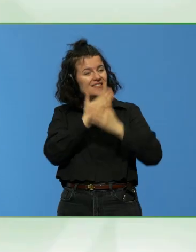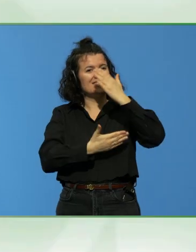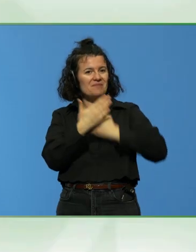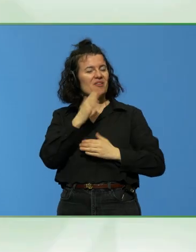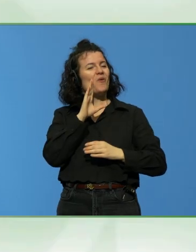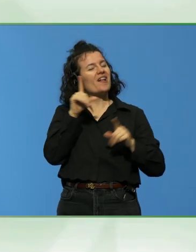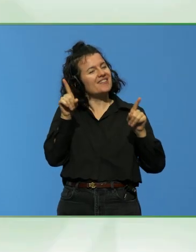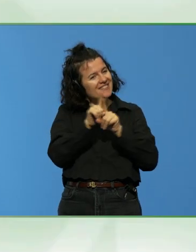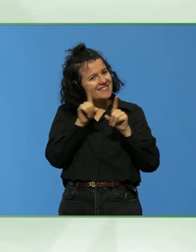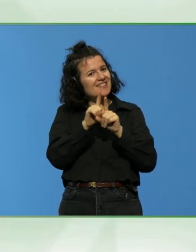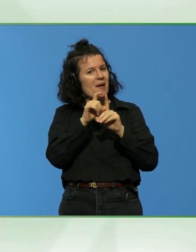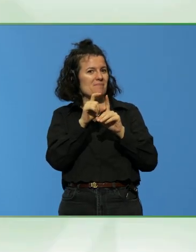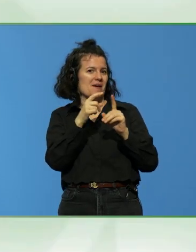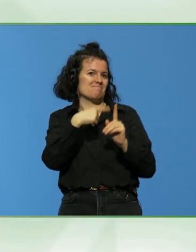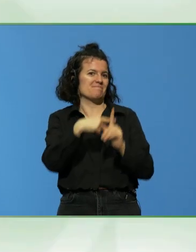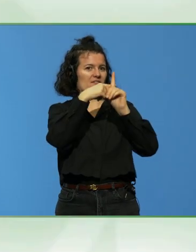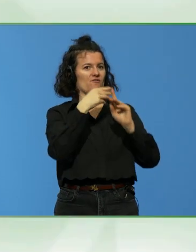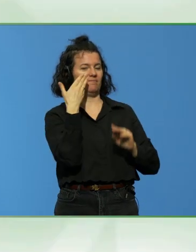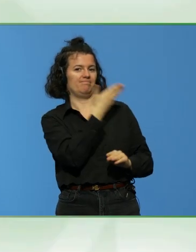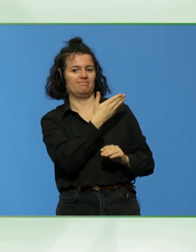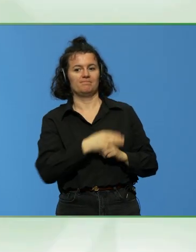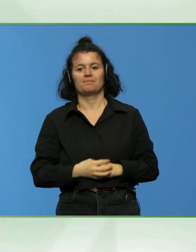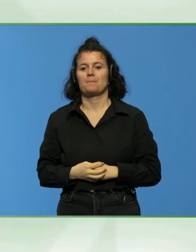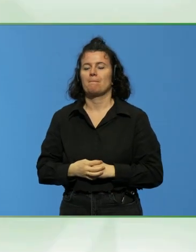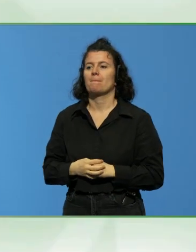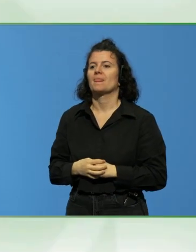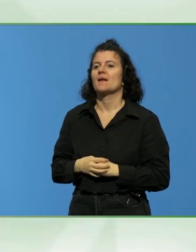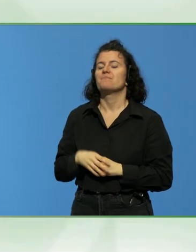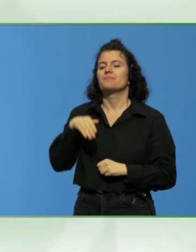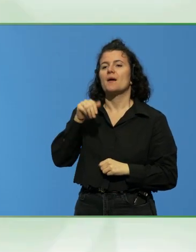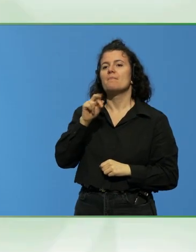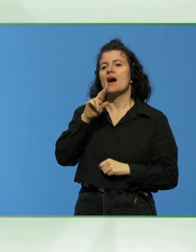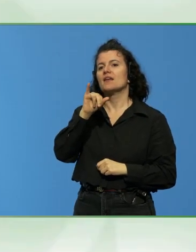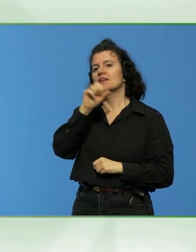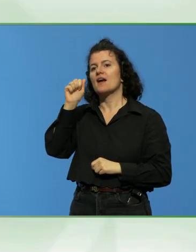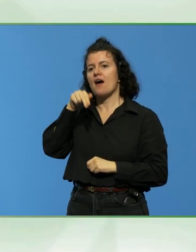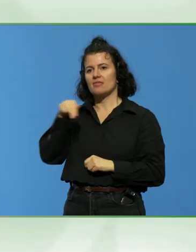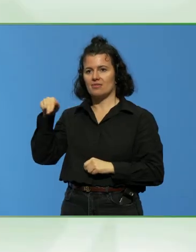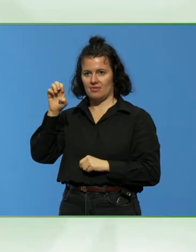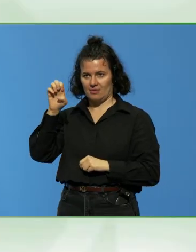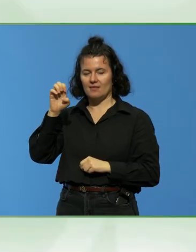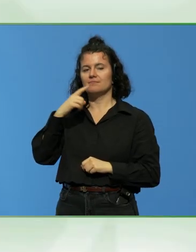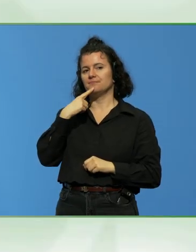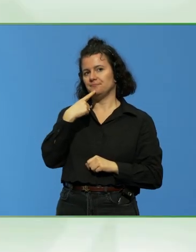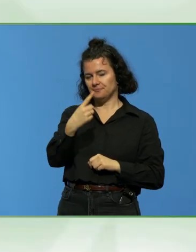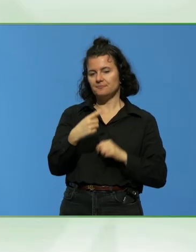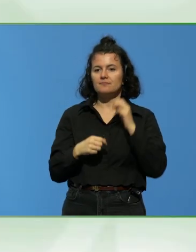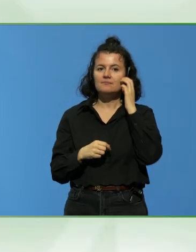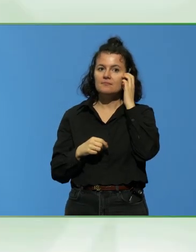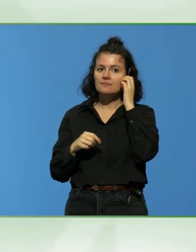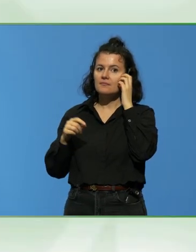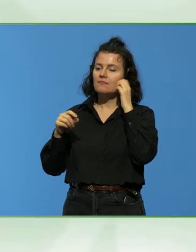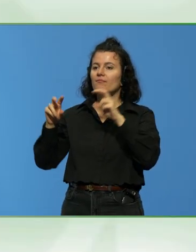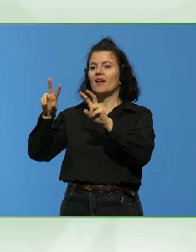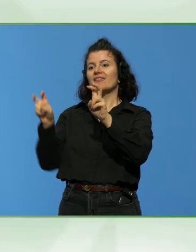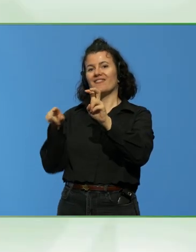So if I look to the Twitch community, It's not a issue